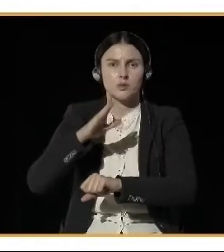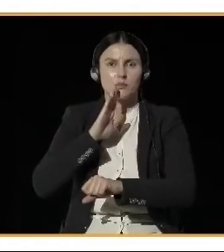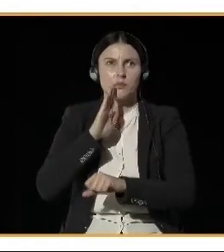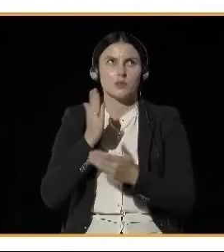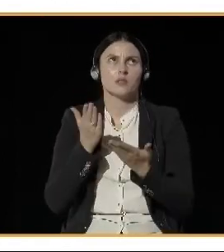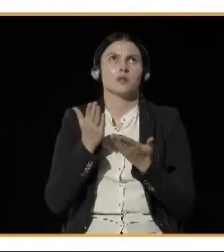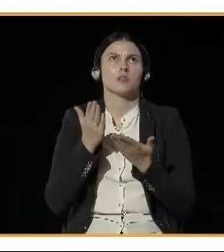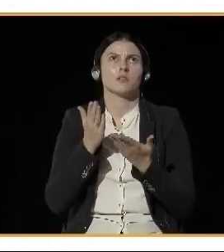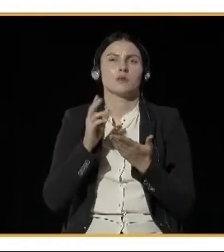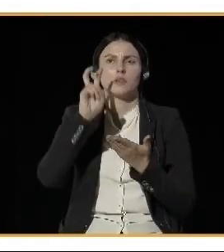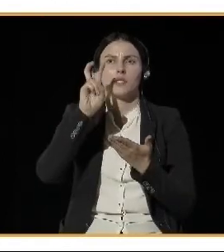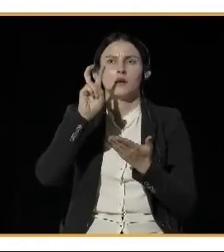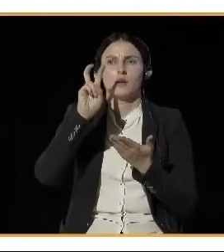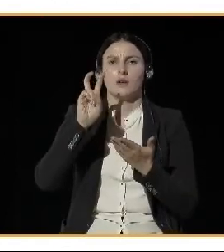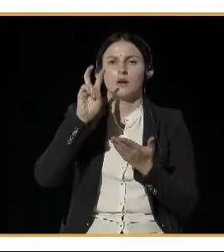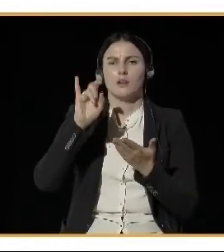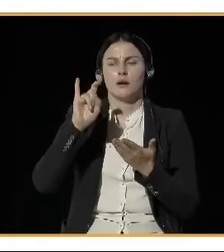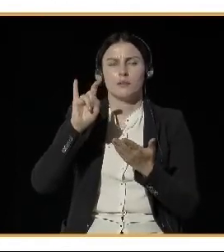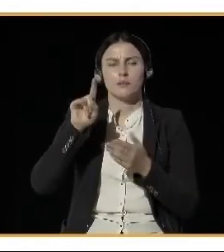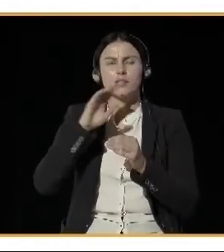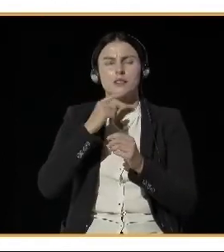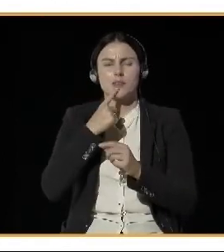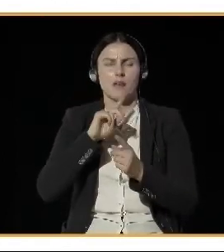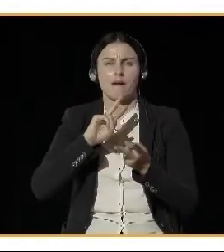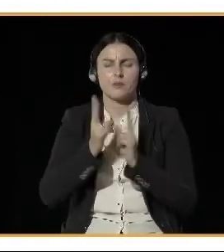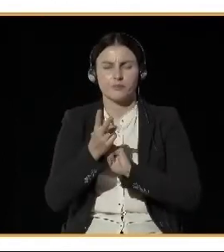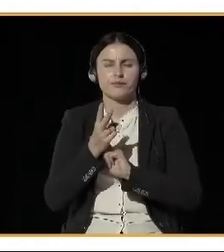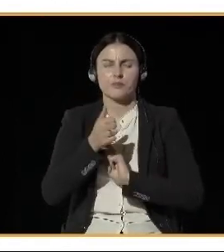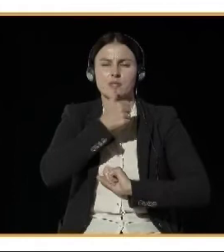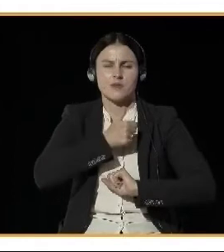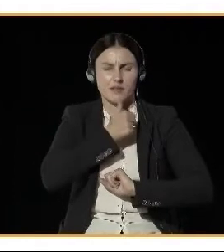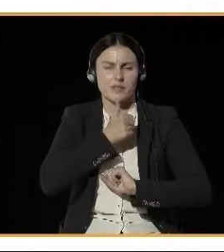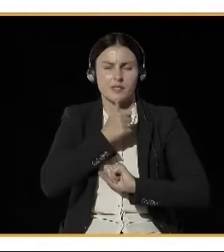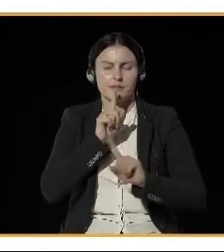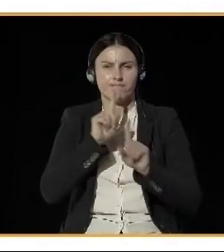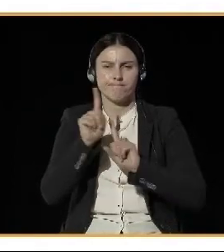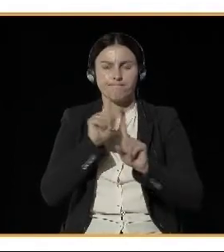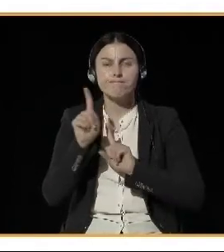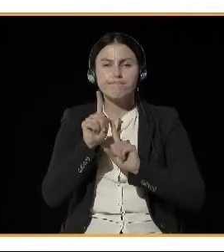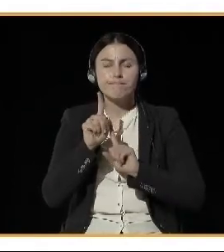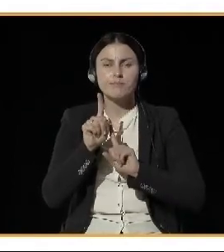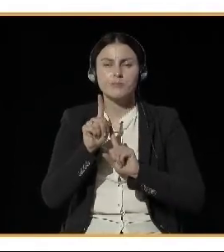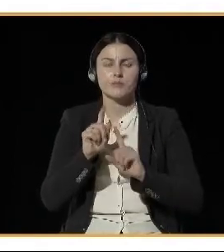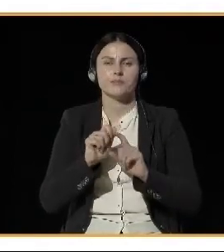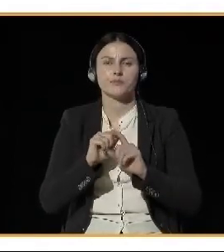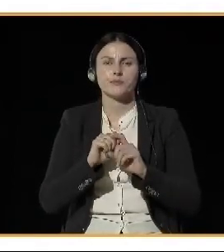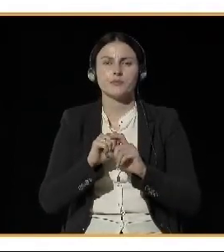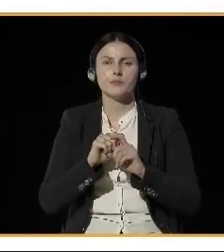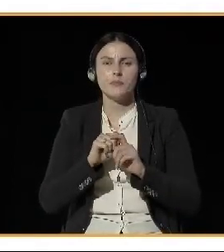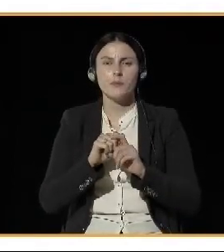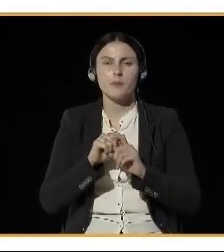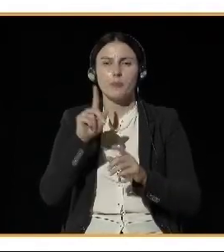northern Iceland. And the goal is to change of such caring